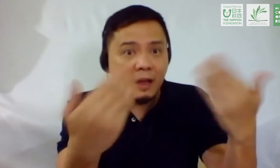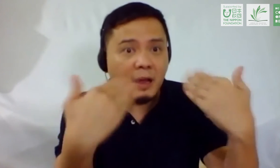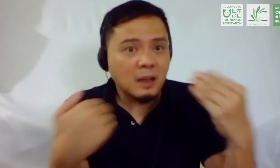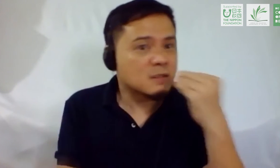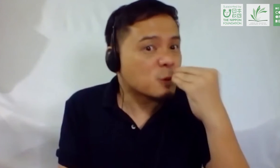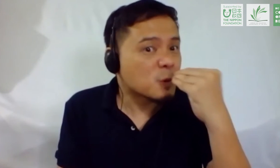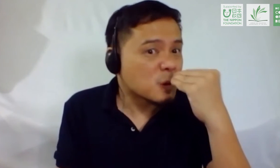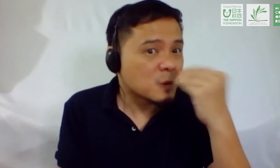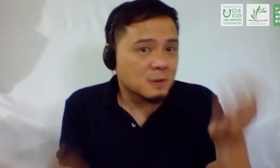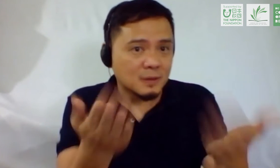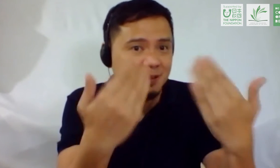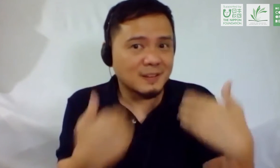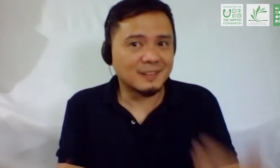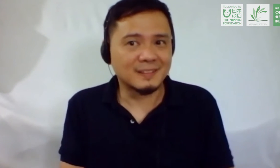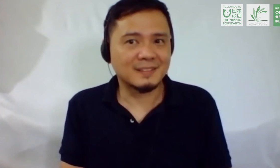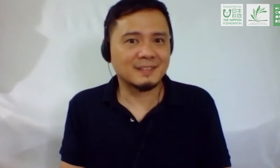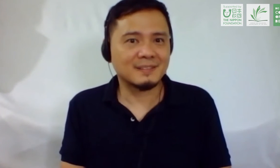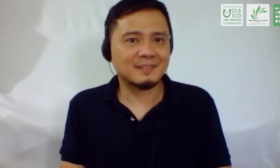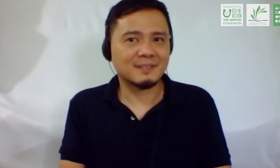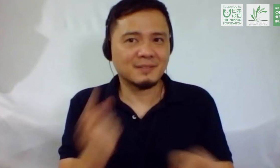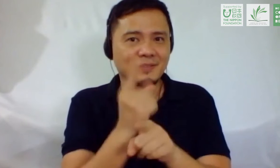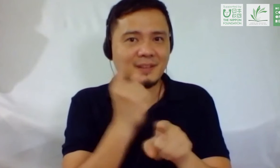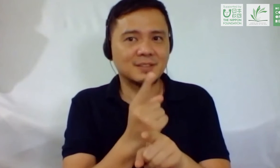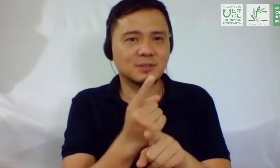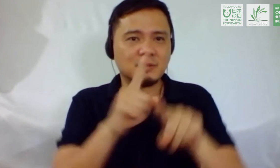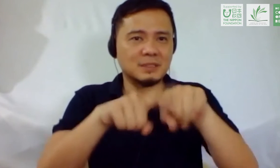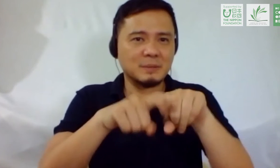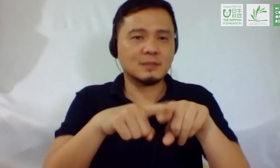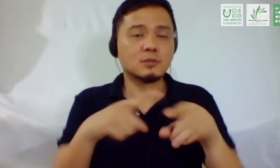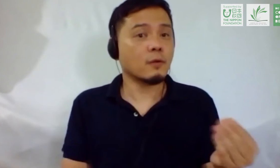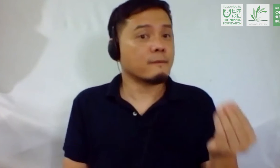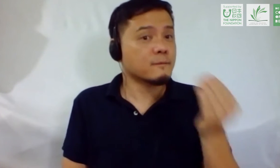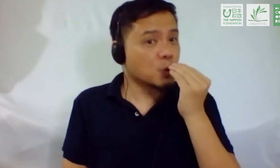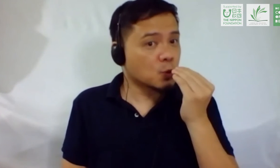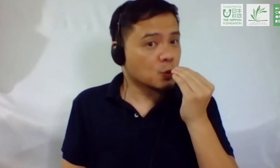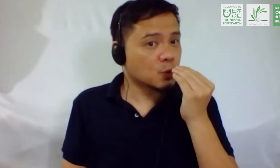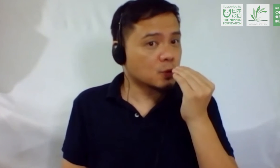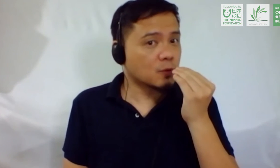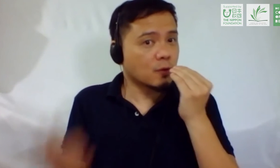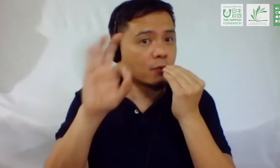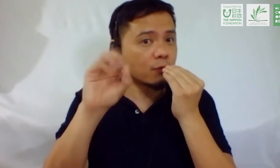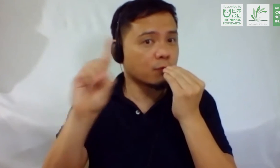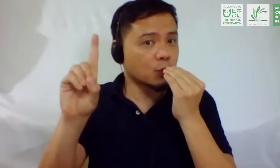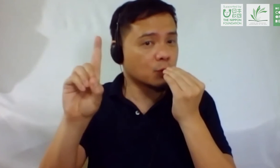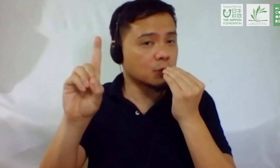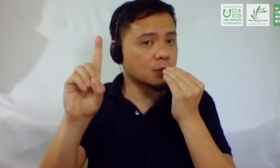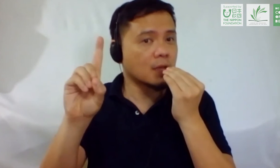continuously eating. So food is a different kind of